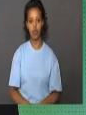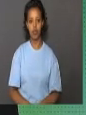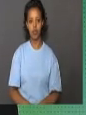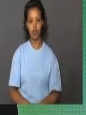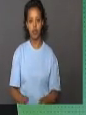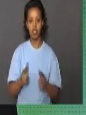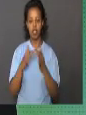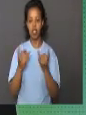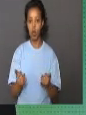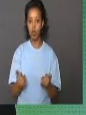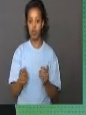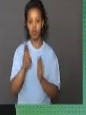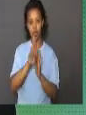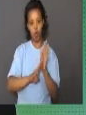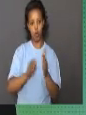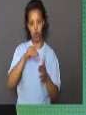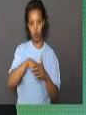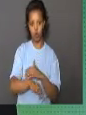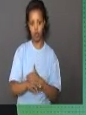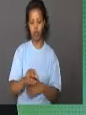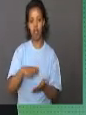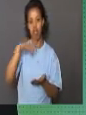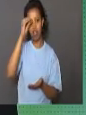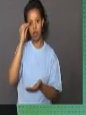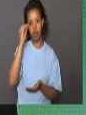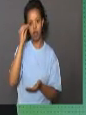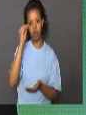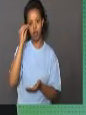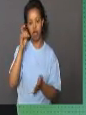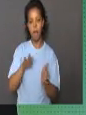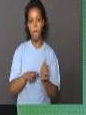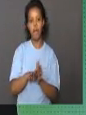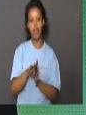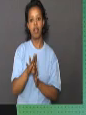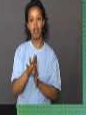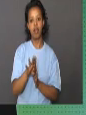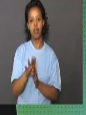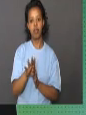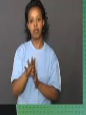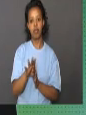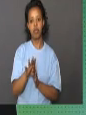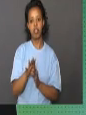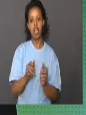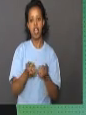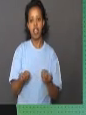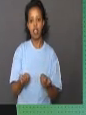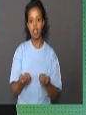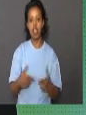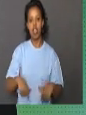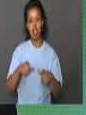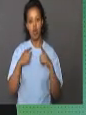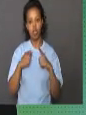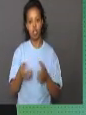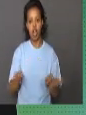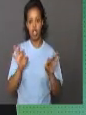So far in this unit, we have learned how bacteria are essential to